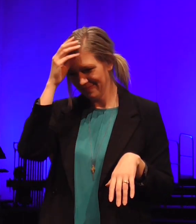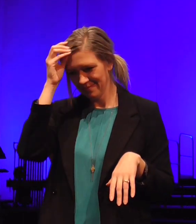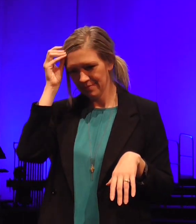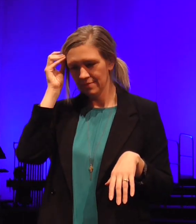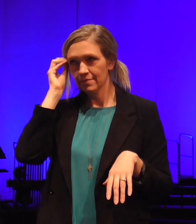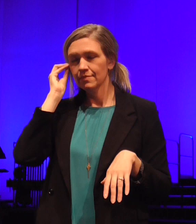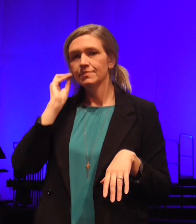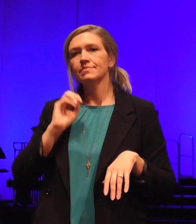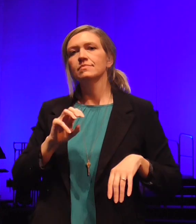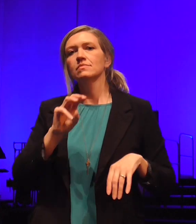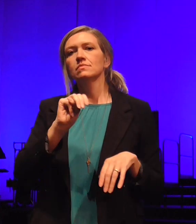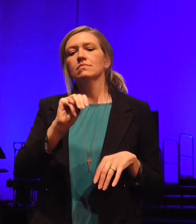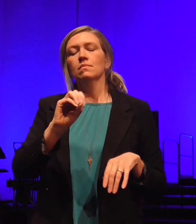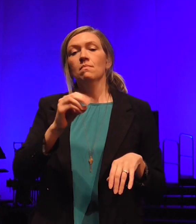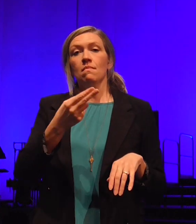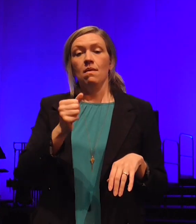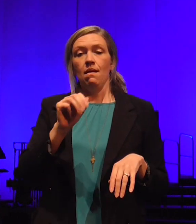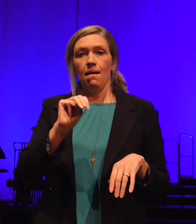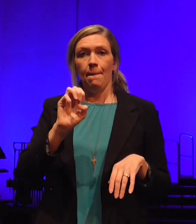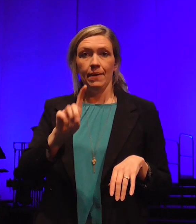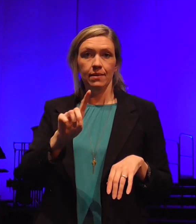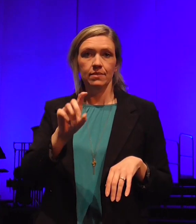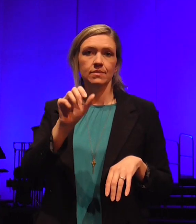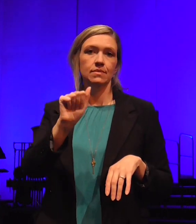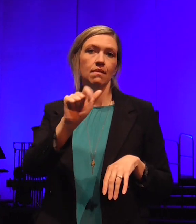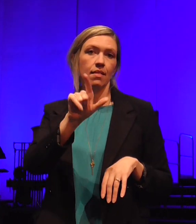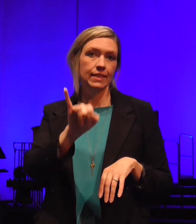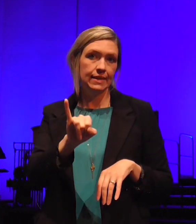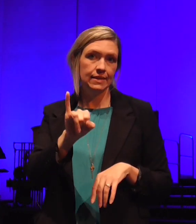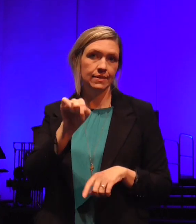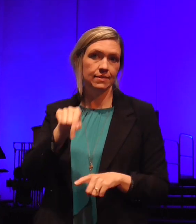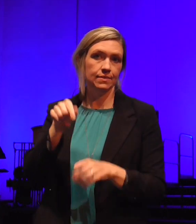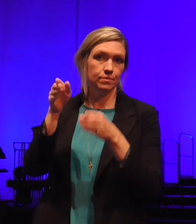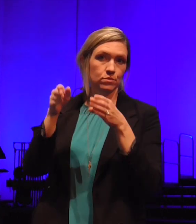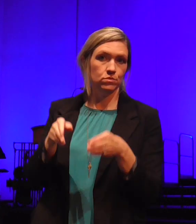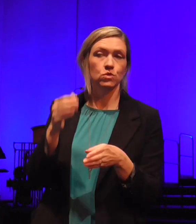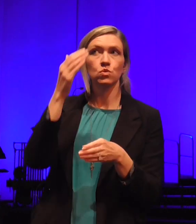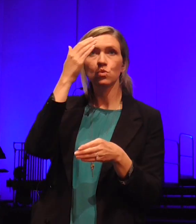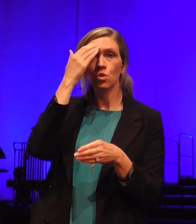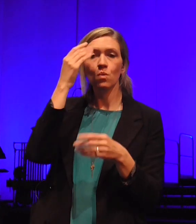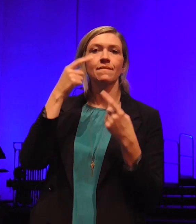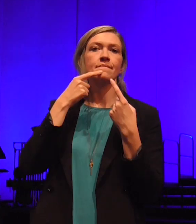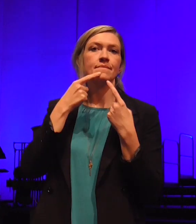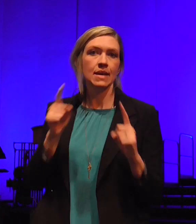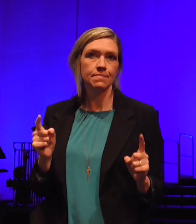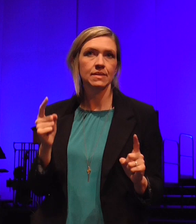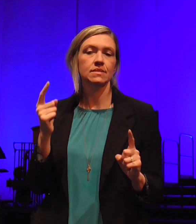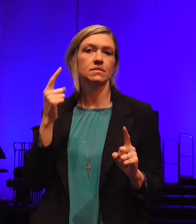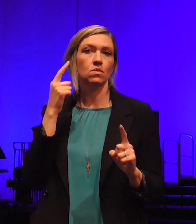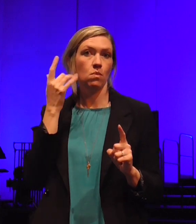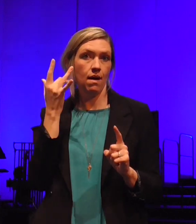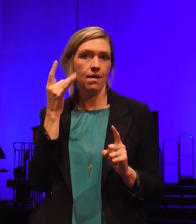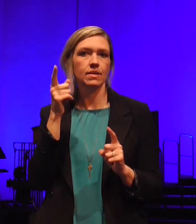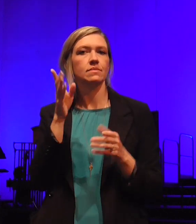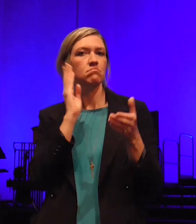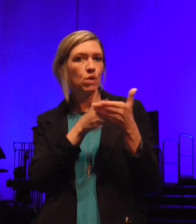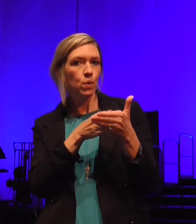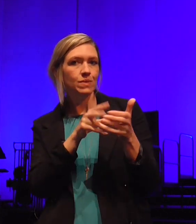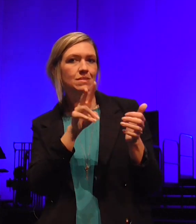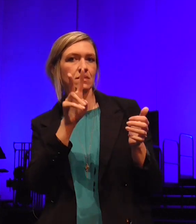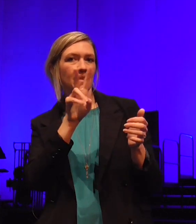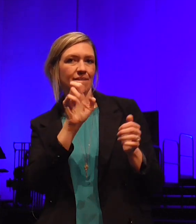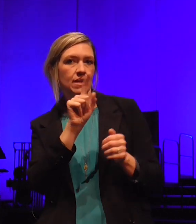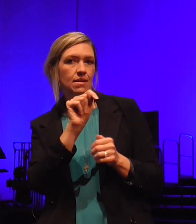Muhammad Ali is known for his opposition to the Vietnam War, and when he